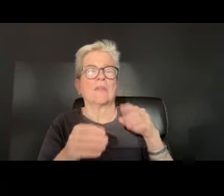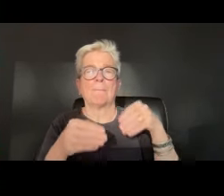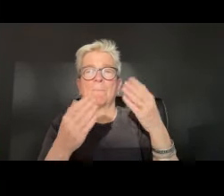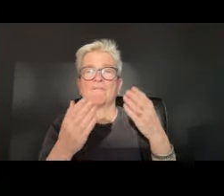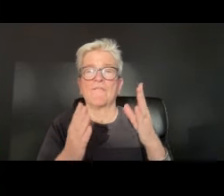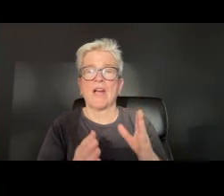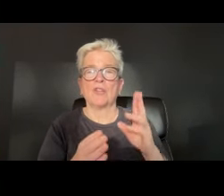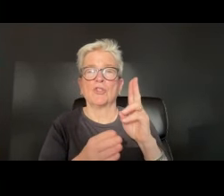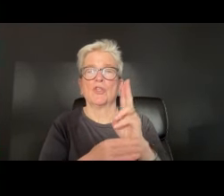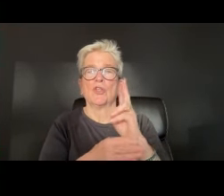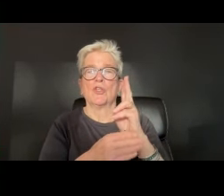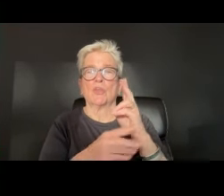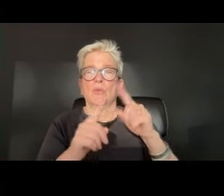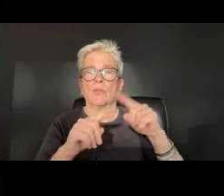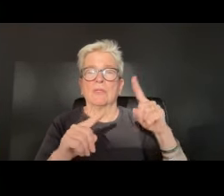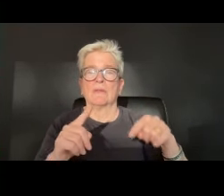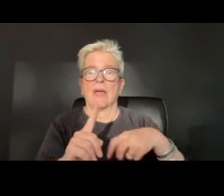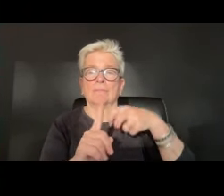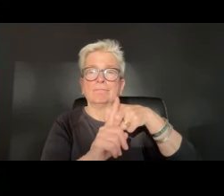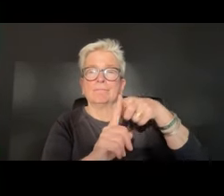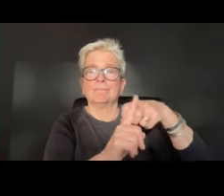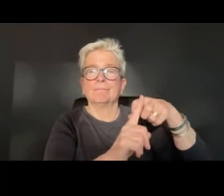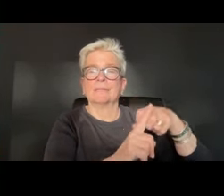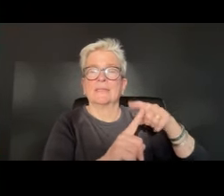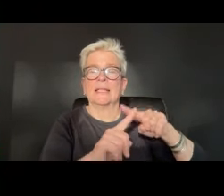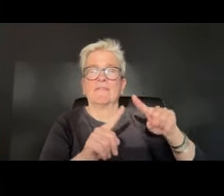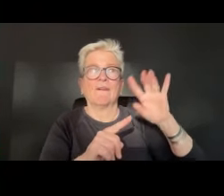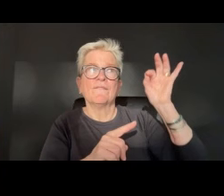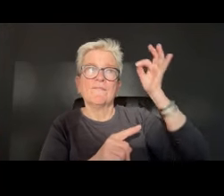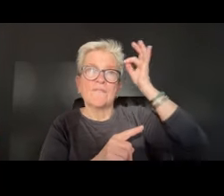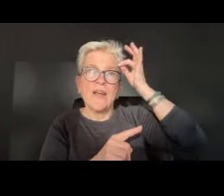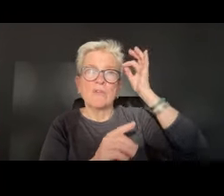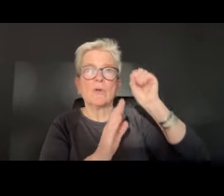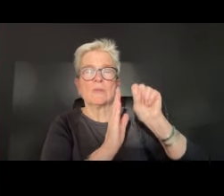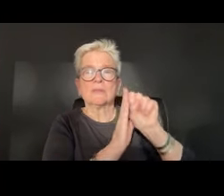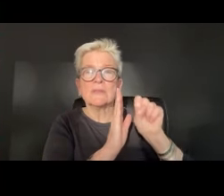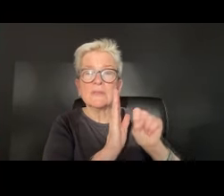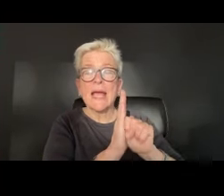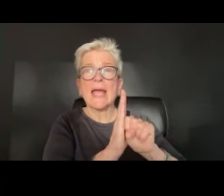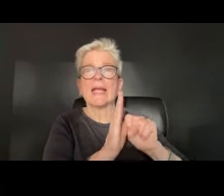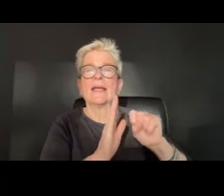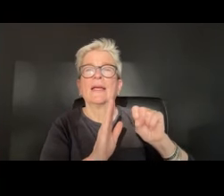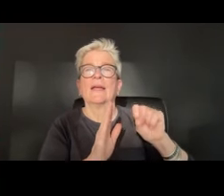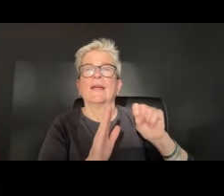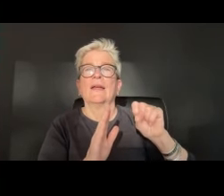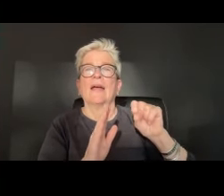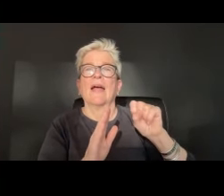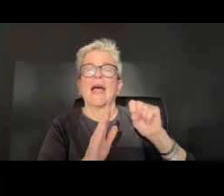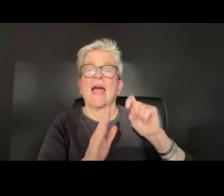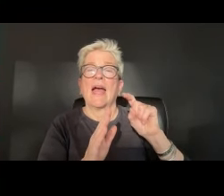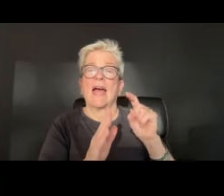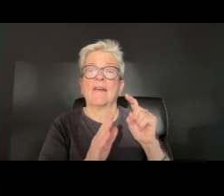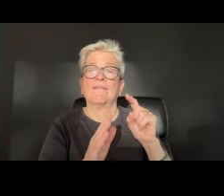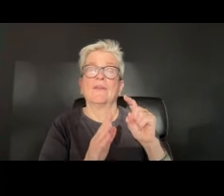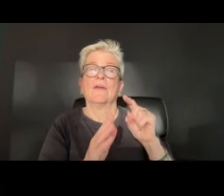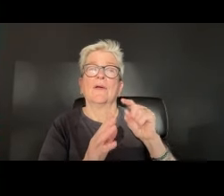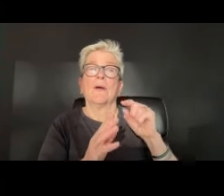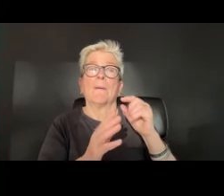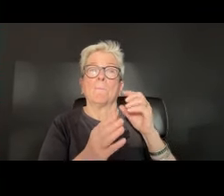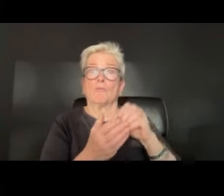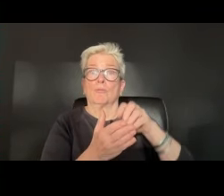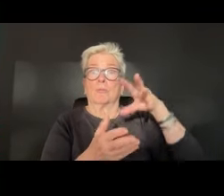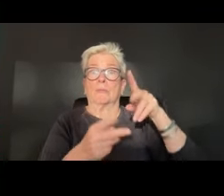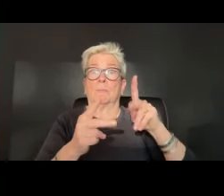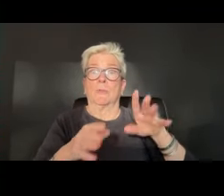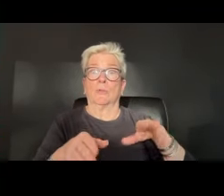use, from federal, state, even philanthropic sources. So there's a whole